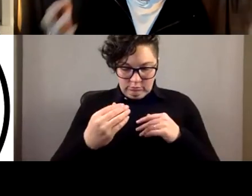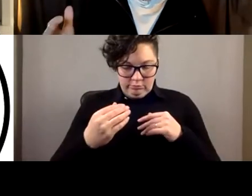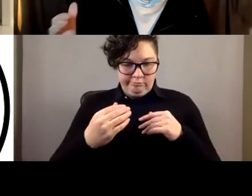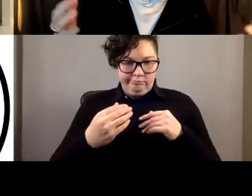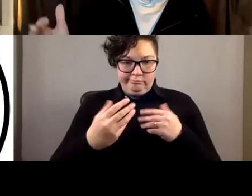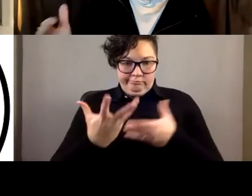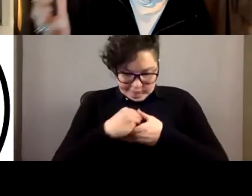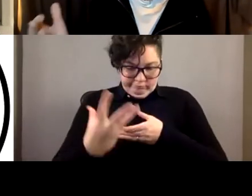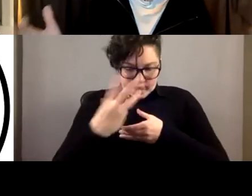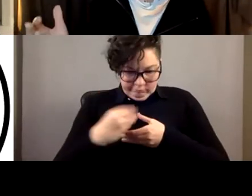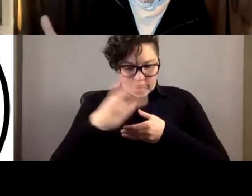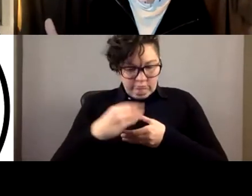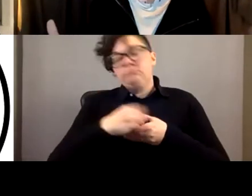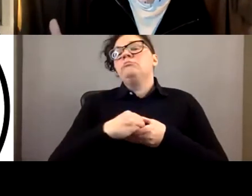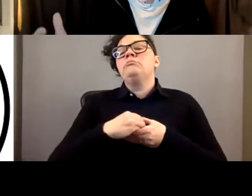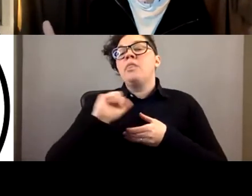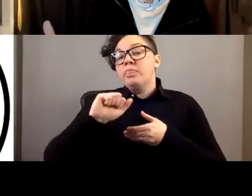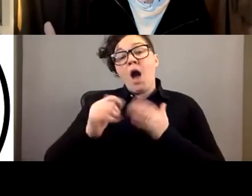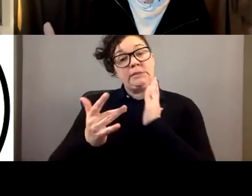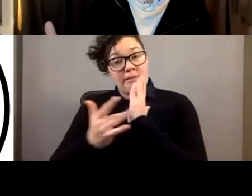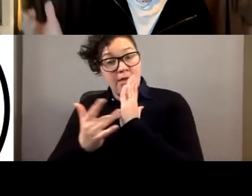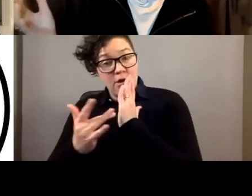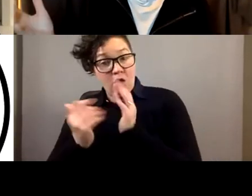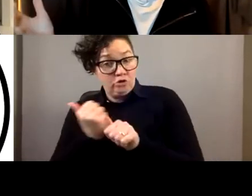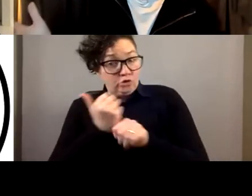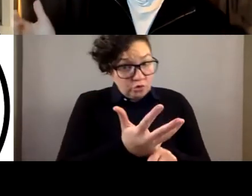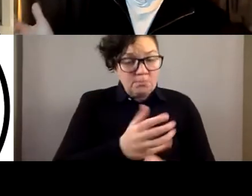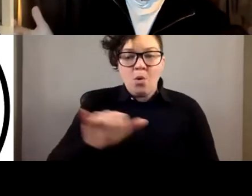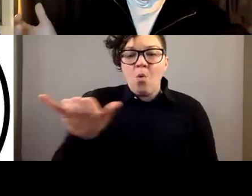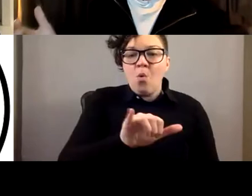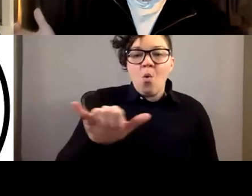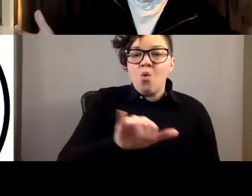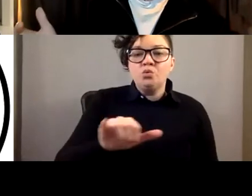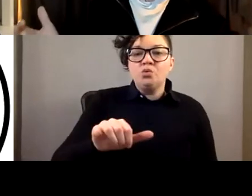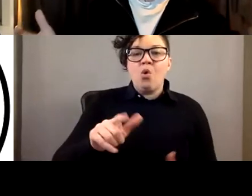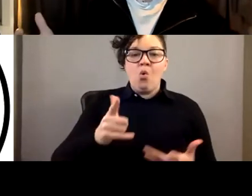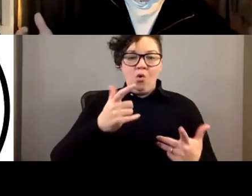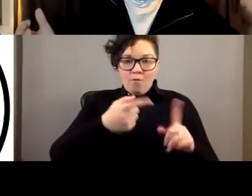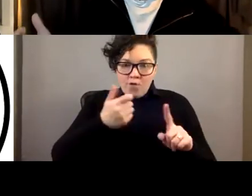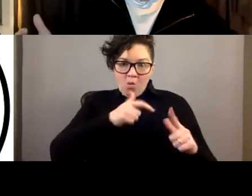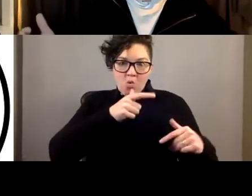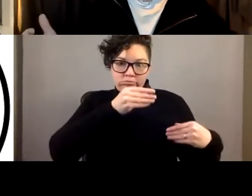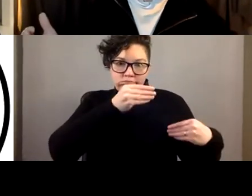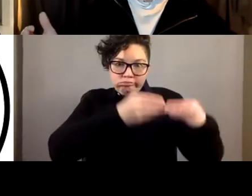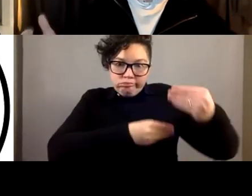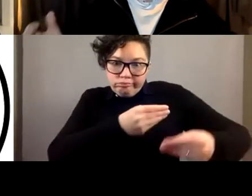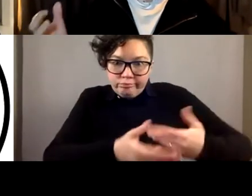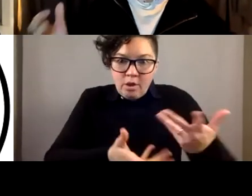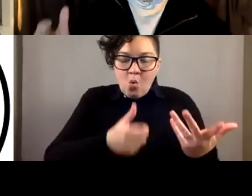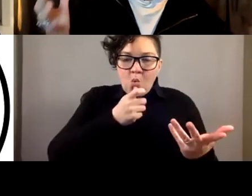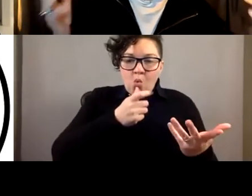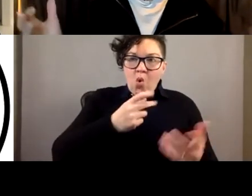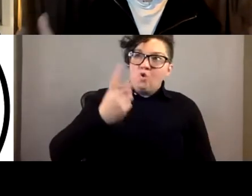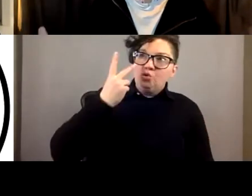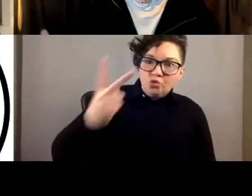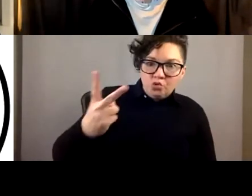it may also be the traumatic reiteration of those people who are still alive who witnessed lynchings and who grew